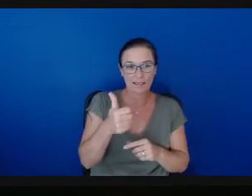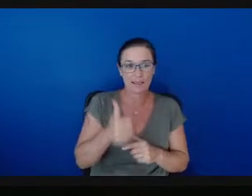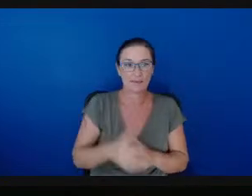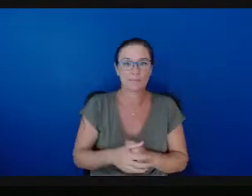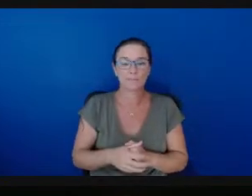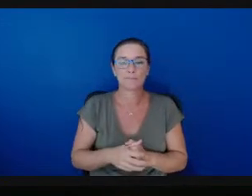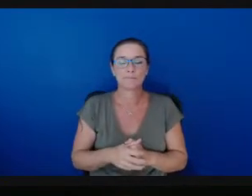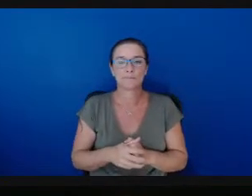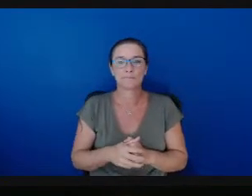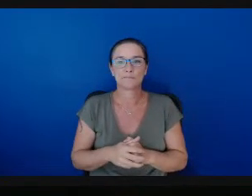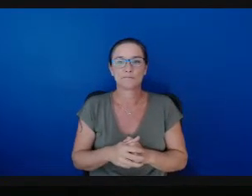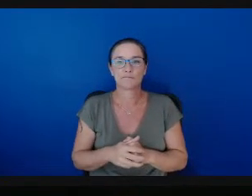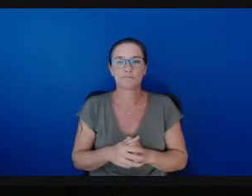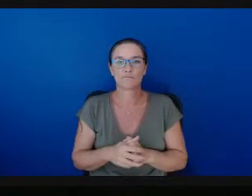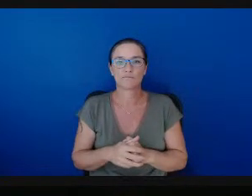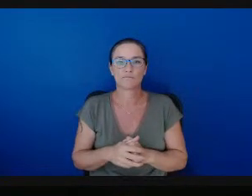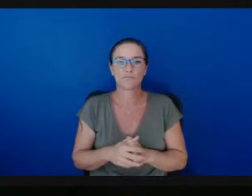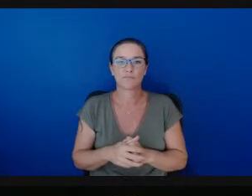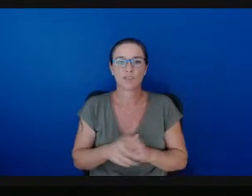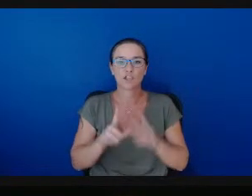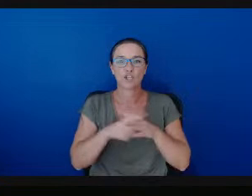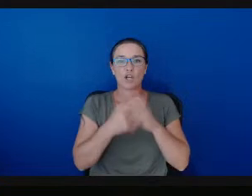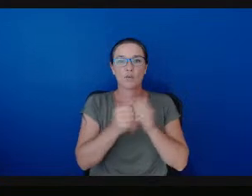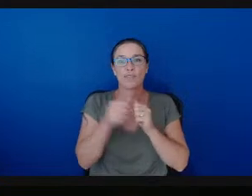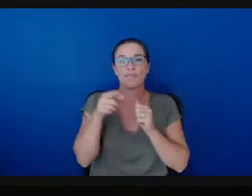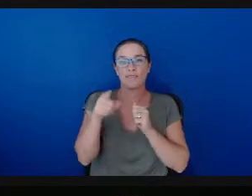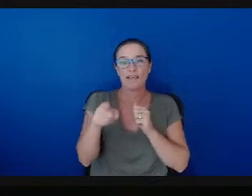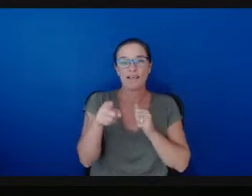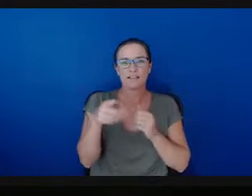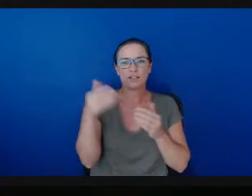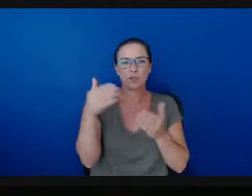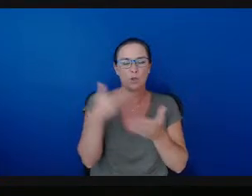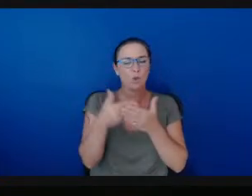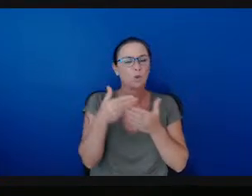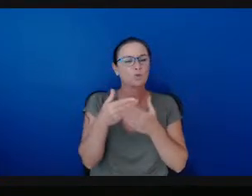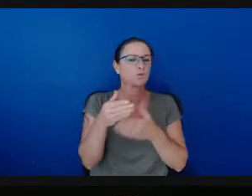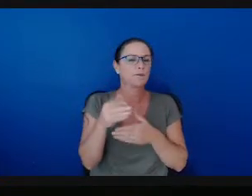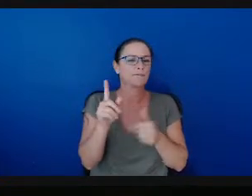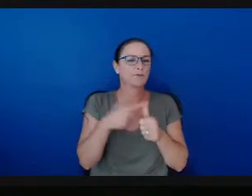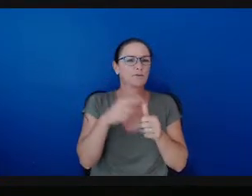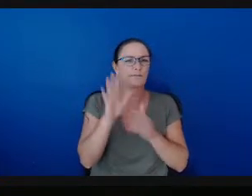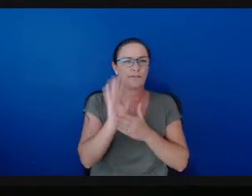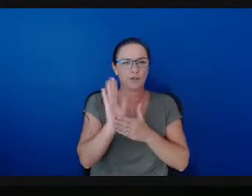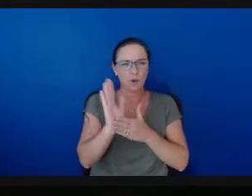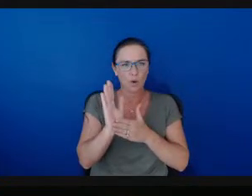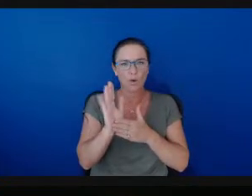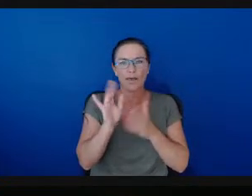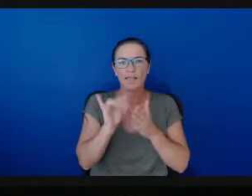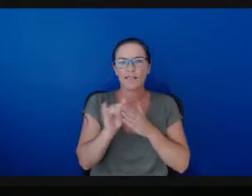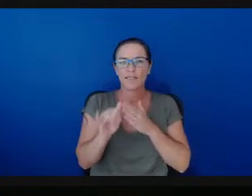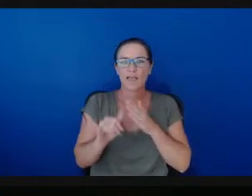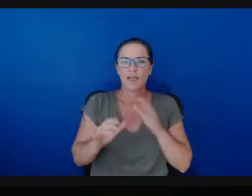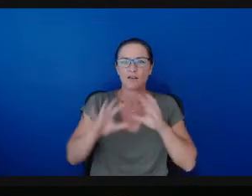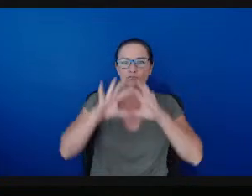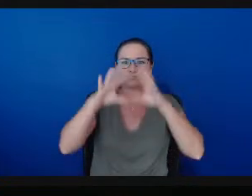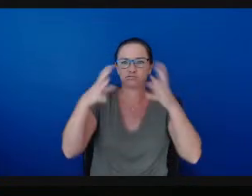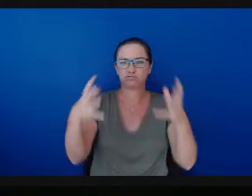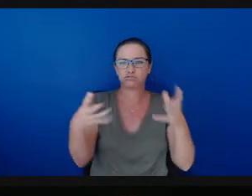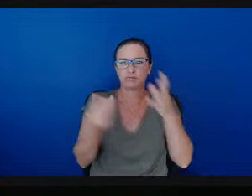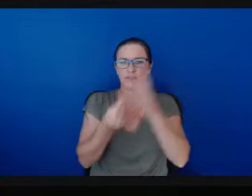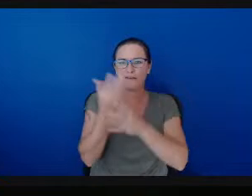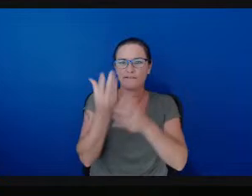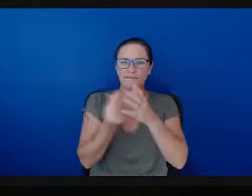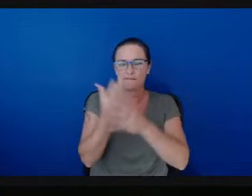first. So starting with this is similar to that first video I showed you guys, showing that high fountain in the beginning, right? But this is the fountain